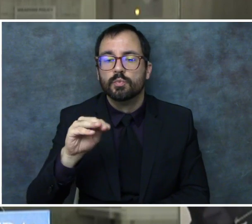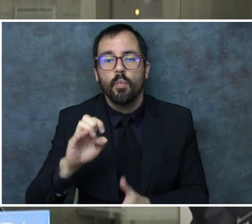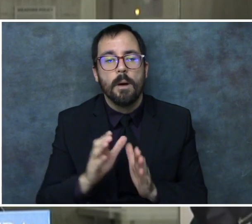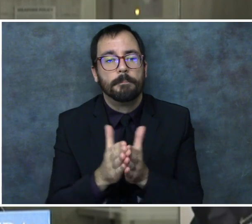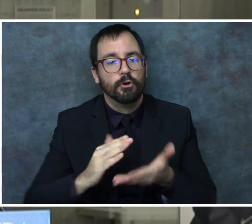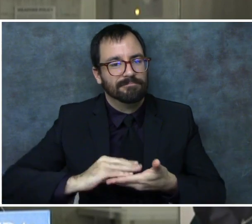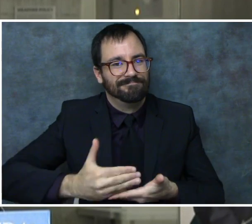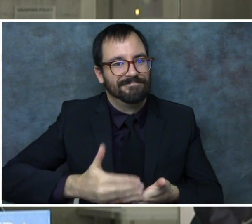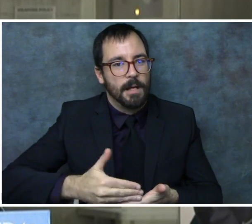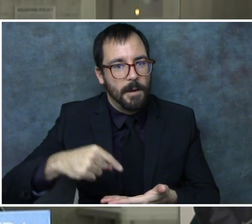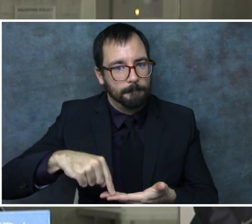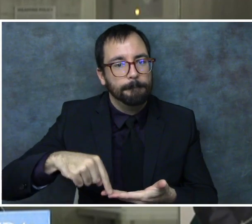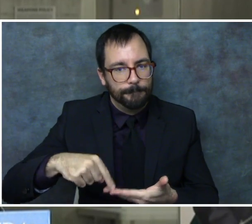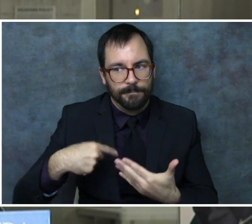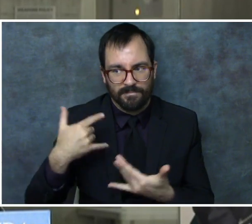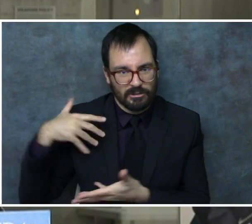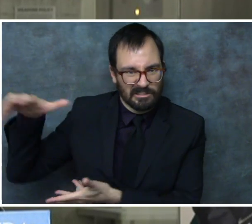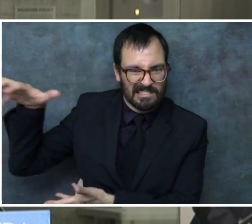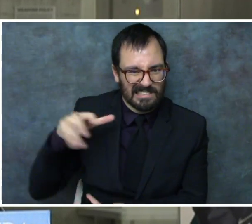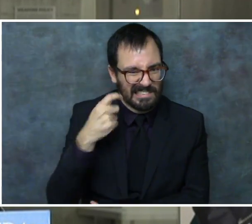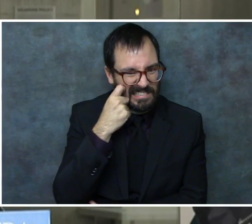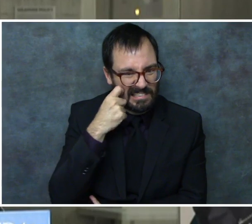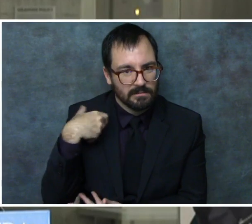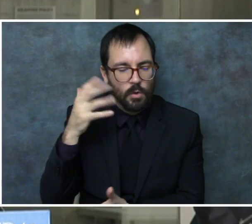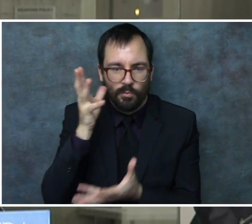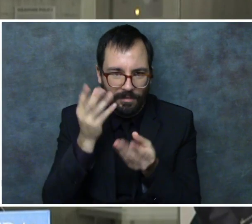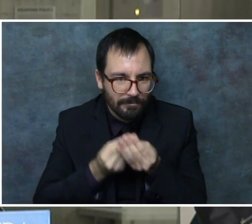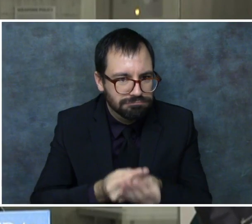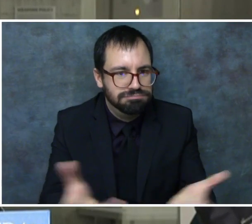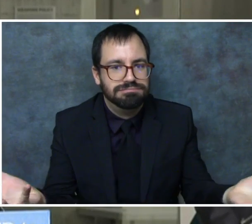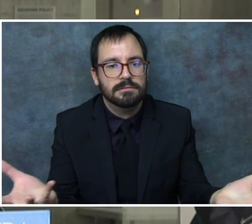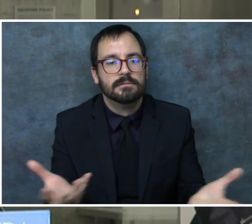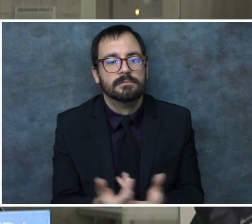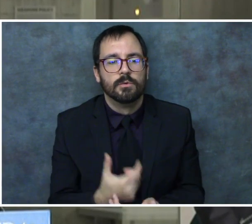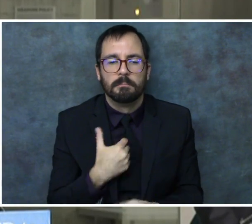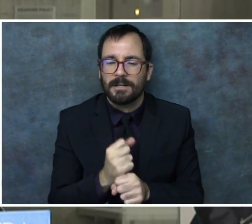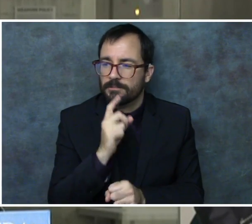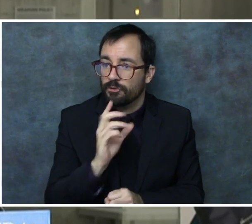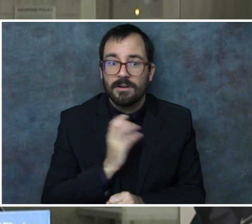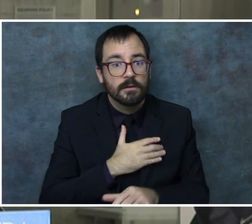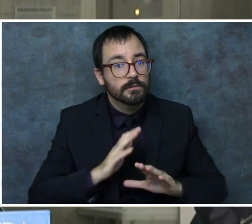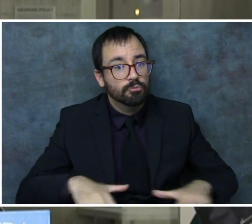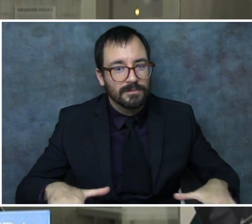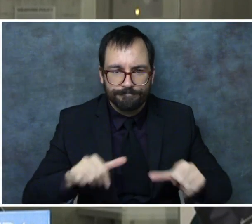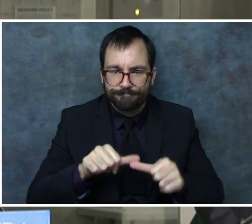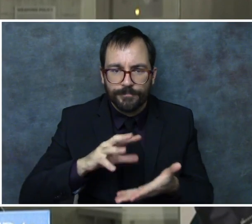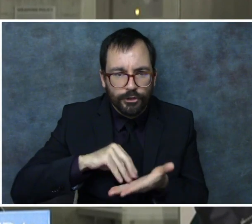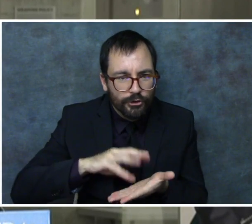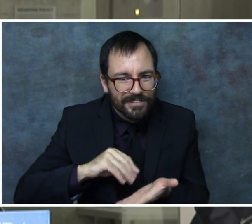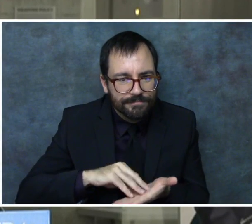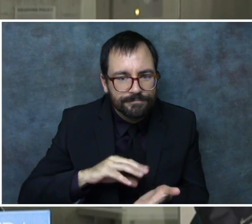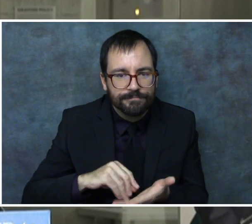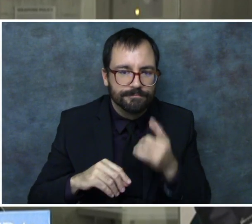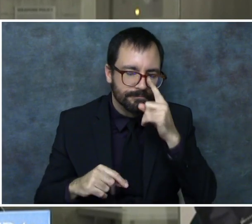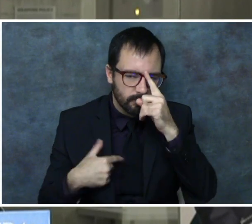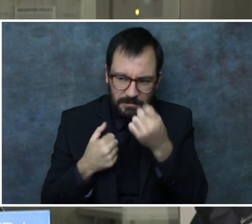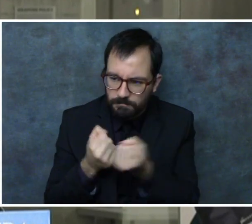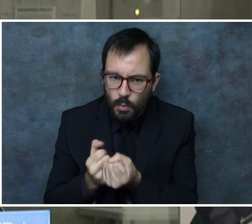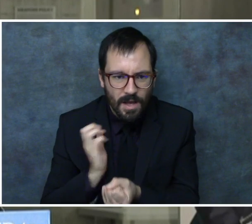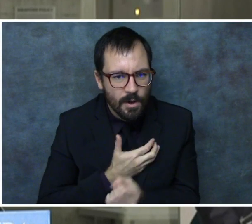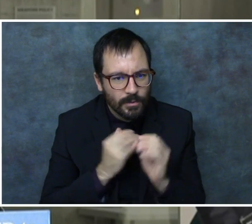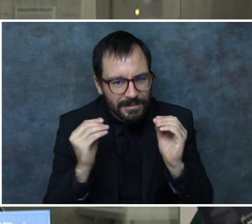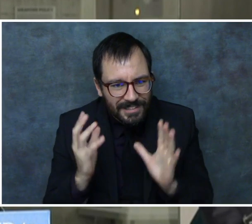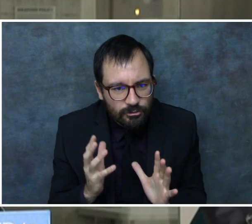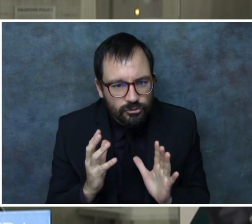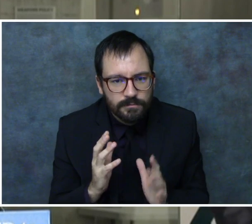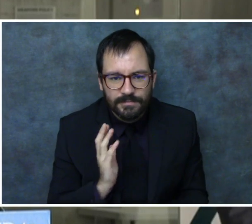kids are learning. We also need to make sure that we continue to support our teachers, our staff, all of our staff,